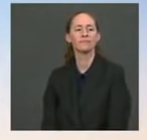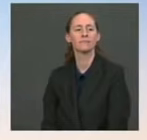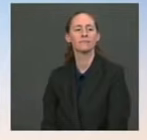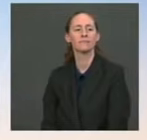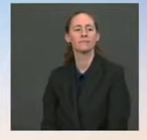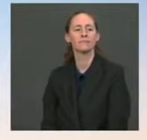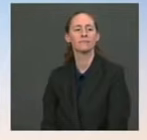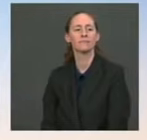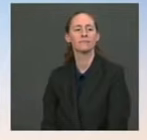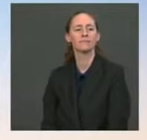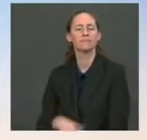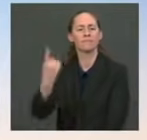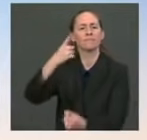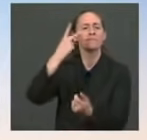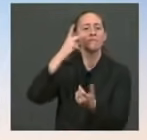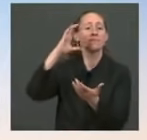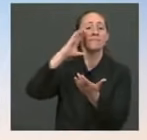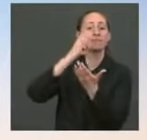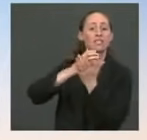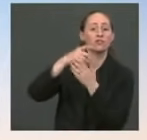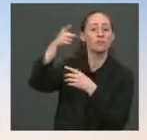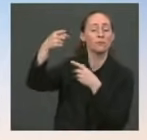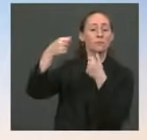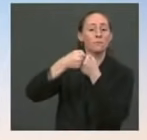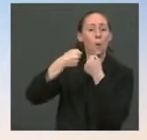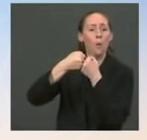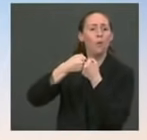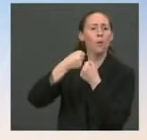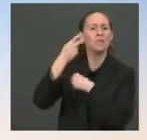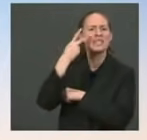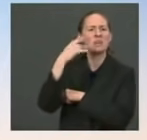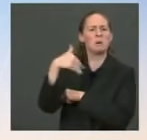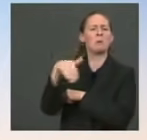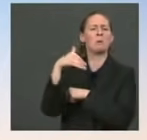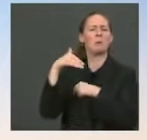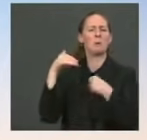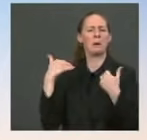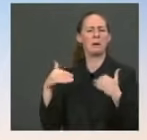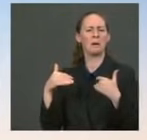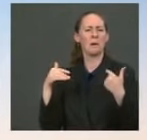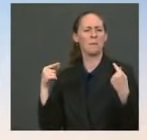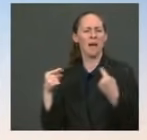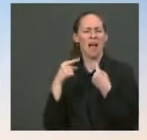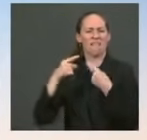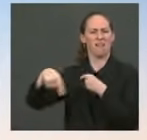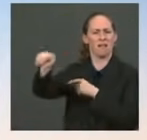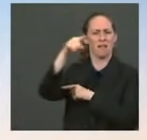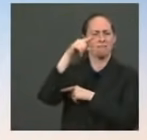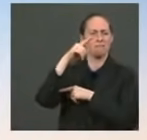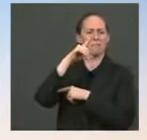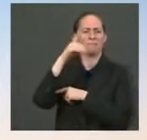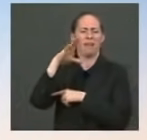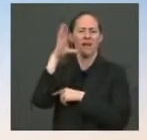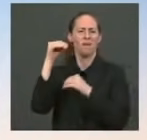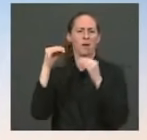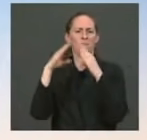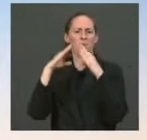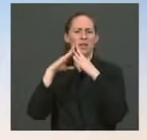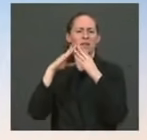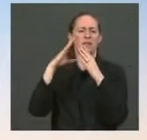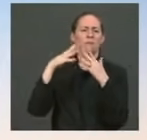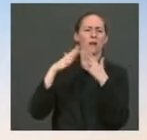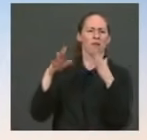along the border. The pain that conjures up for African Americans in this country. The president has condemned this,